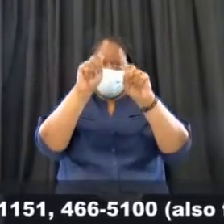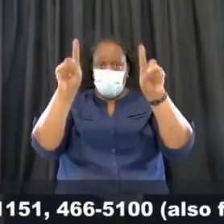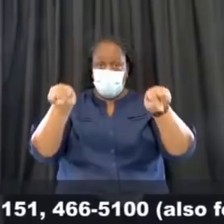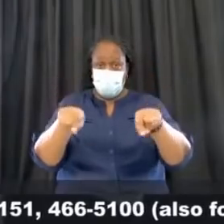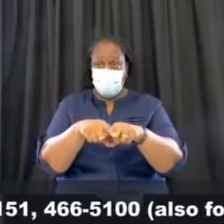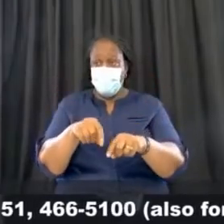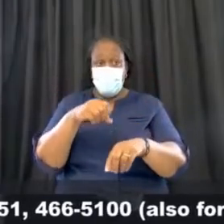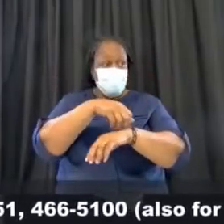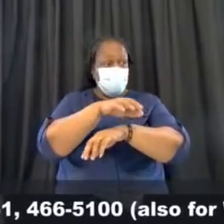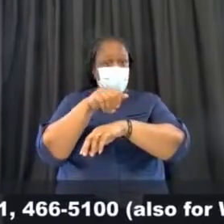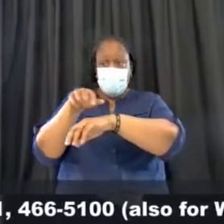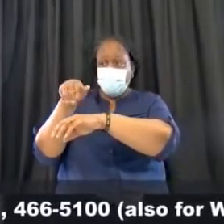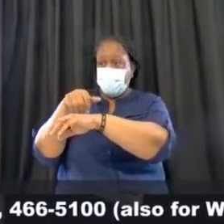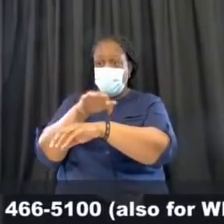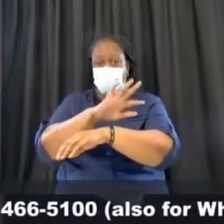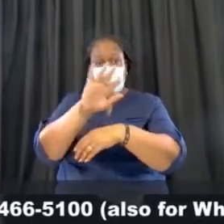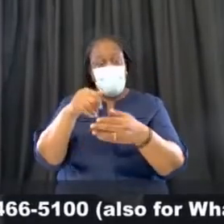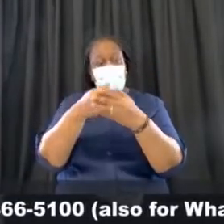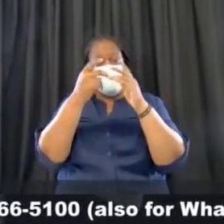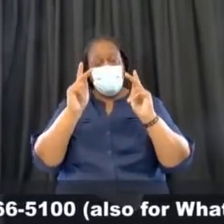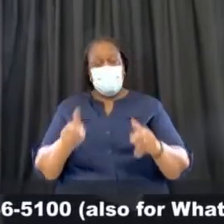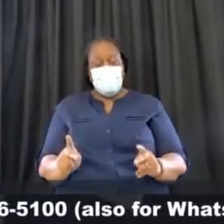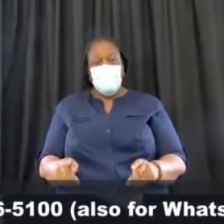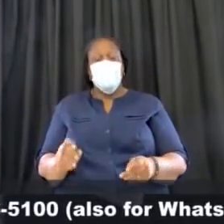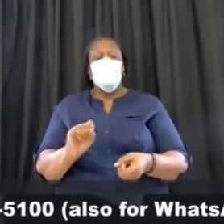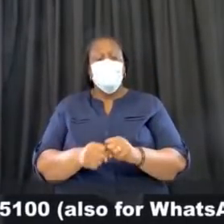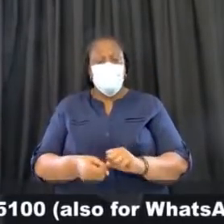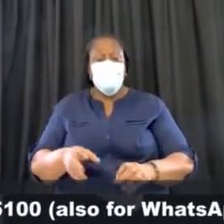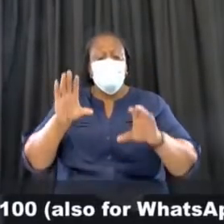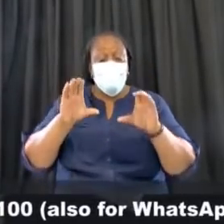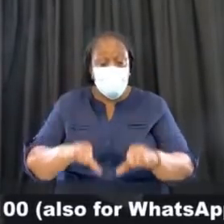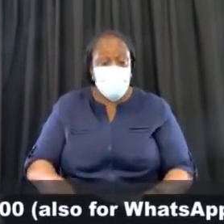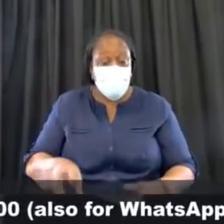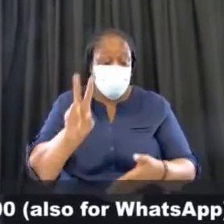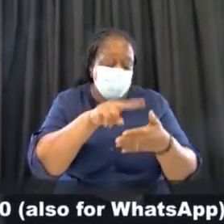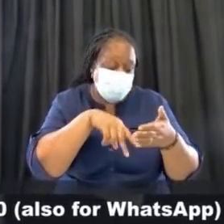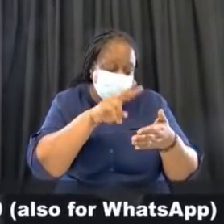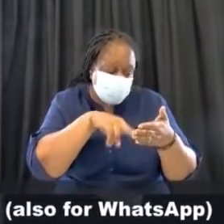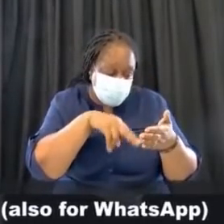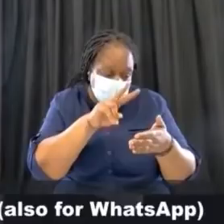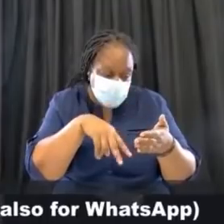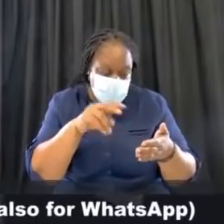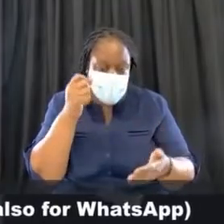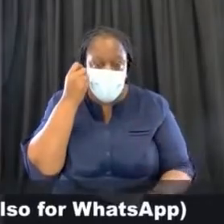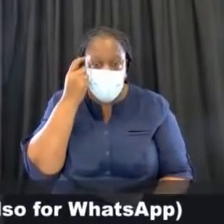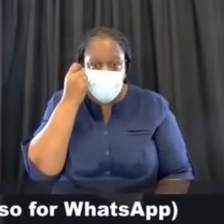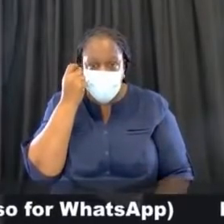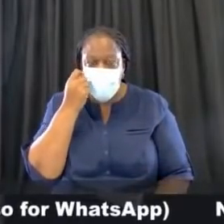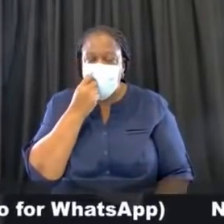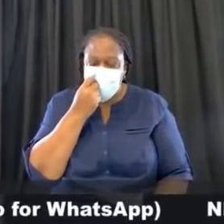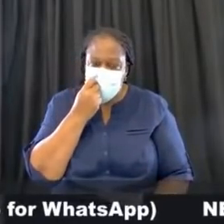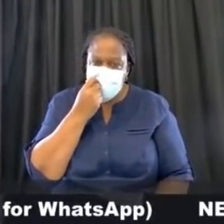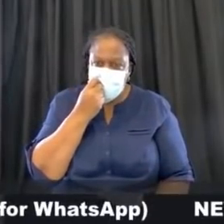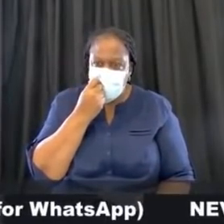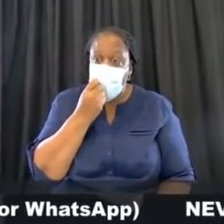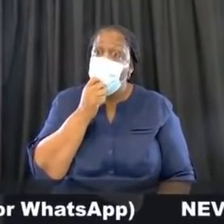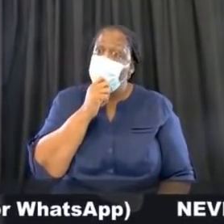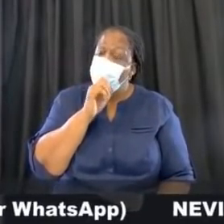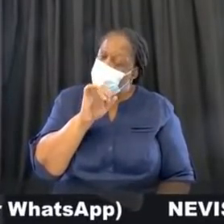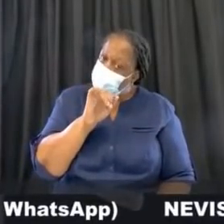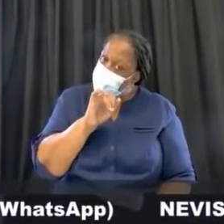been circulating all about, and you can actually reach out to the Ministry of Education to familiarize yourself with